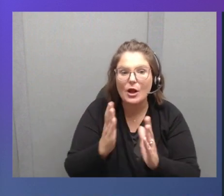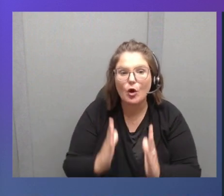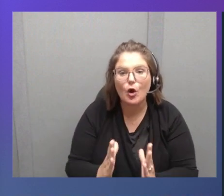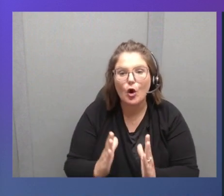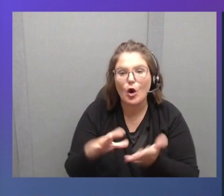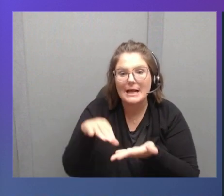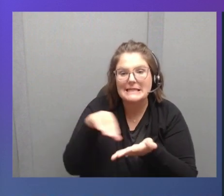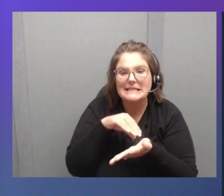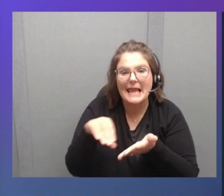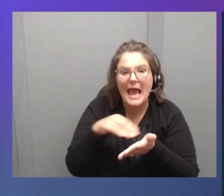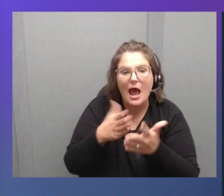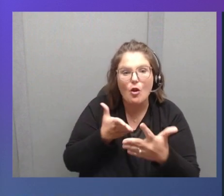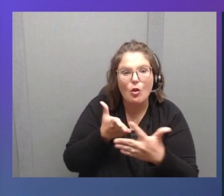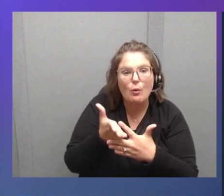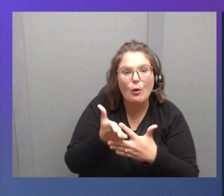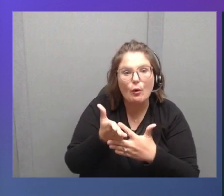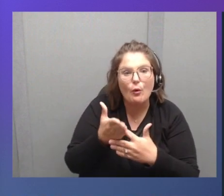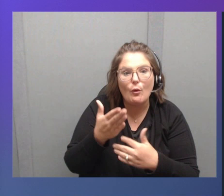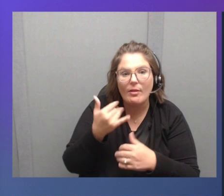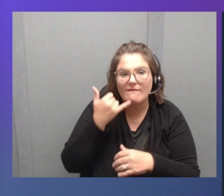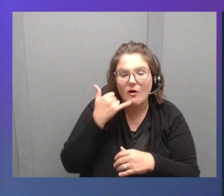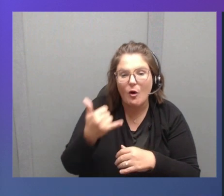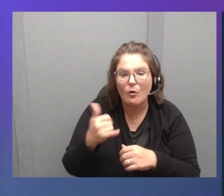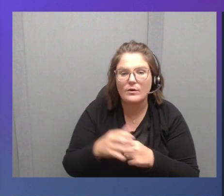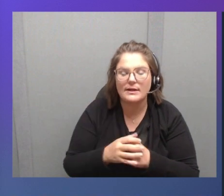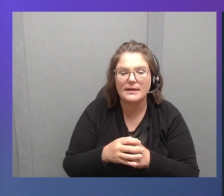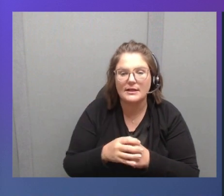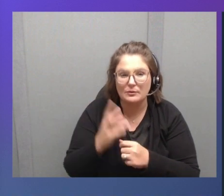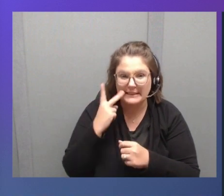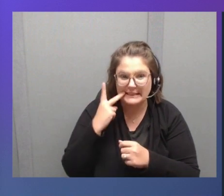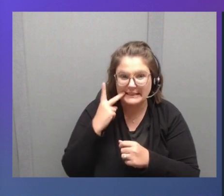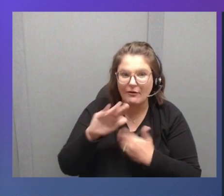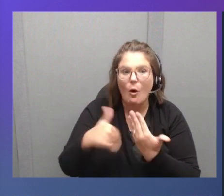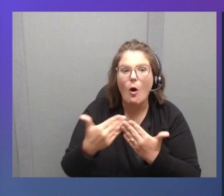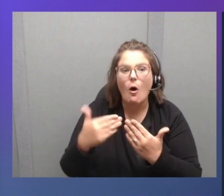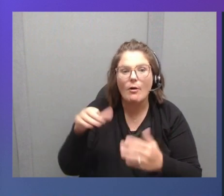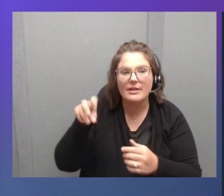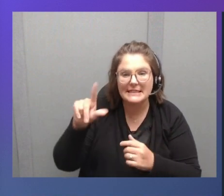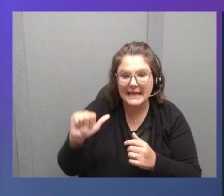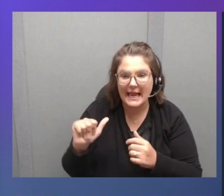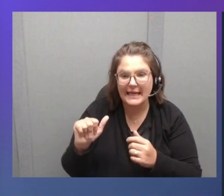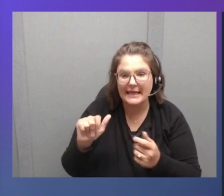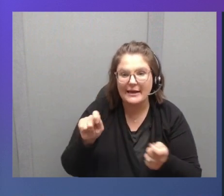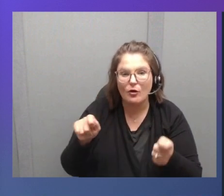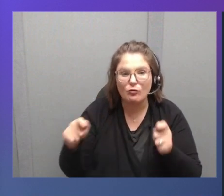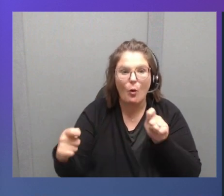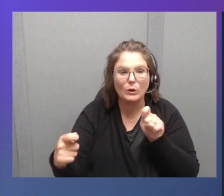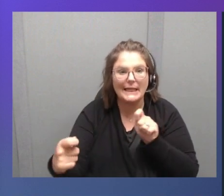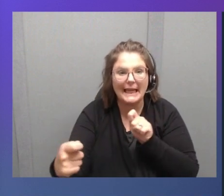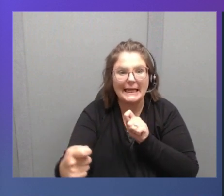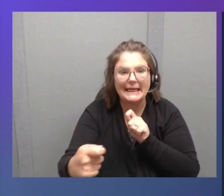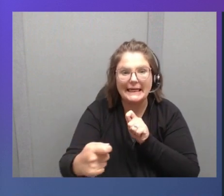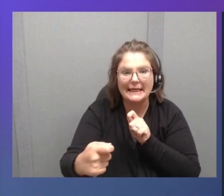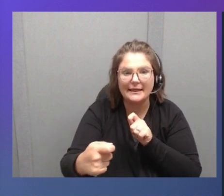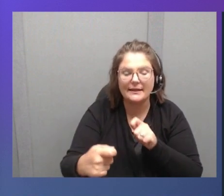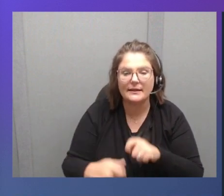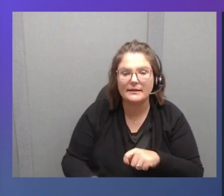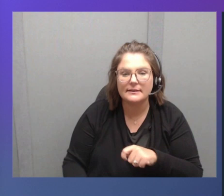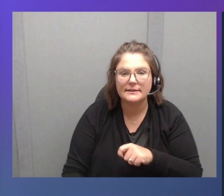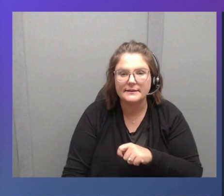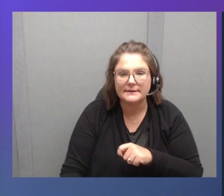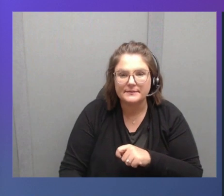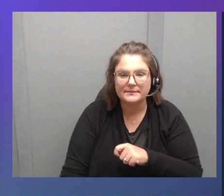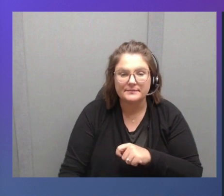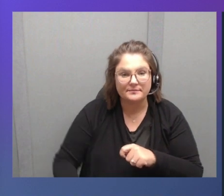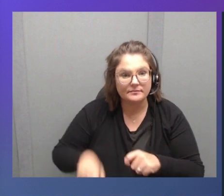through a simple phone, right? And putting it there, we can see the data of the wheel rotating. So this is so popular that our marketing team said, hey,